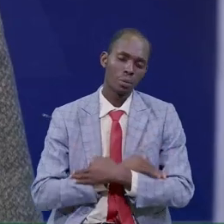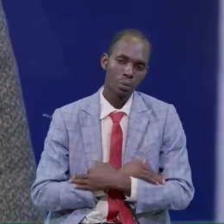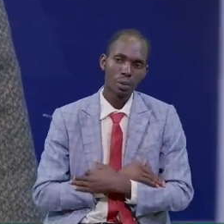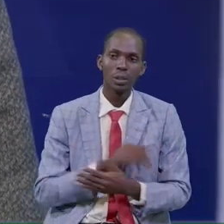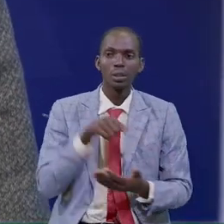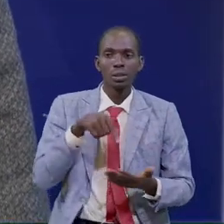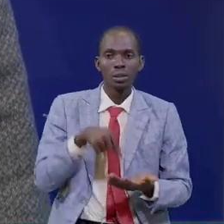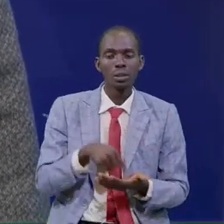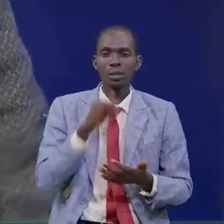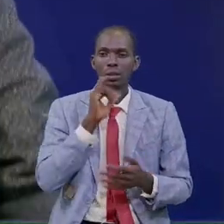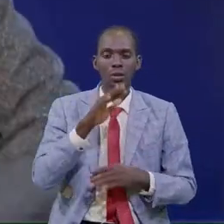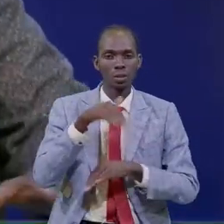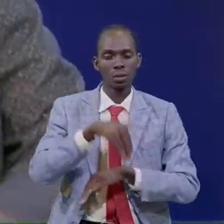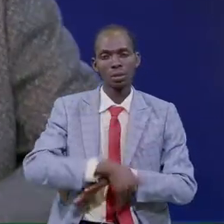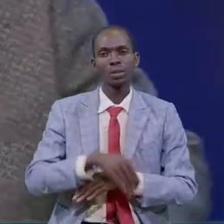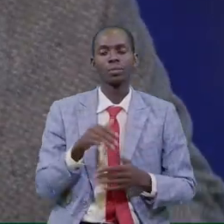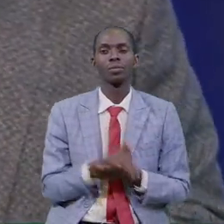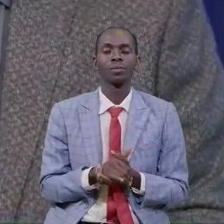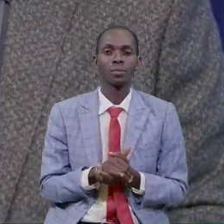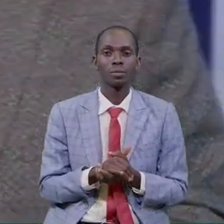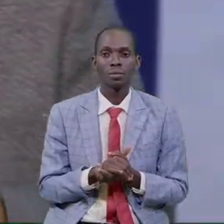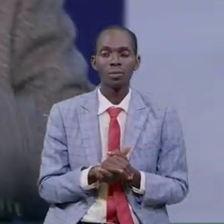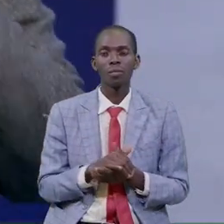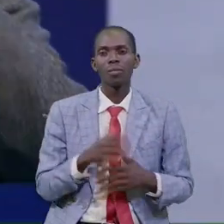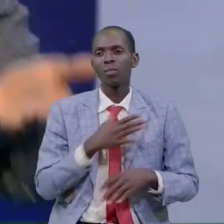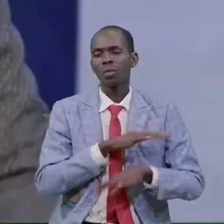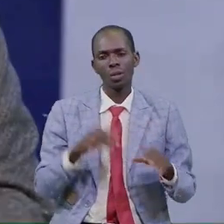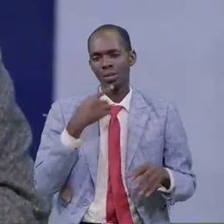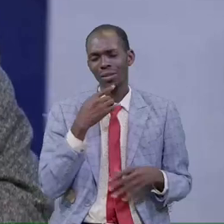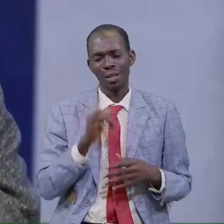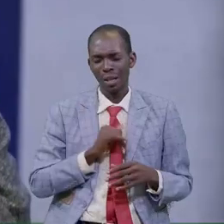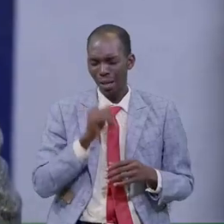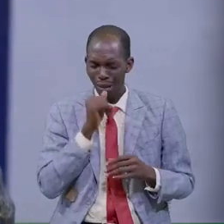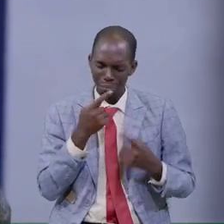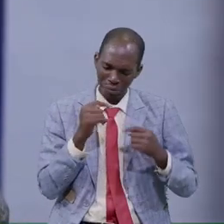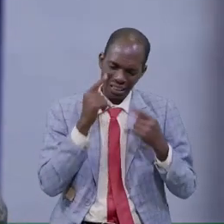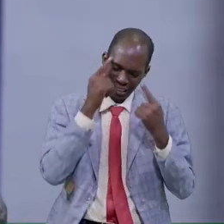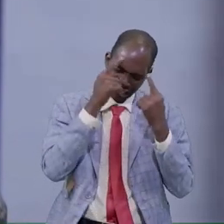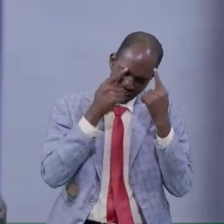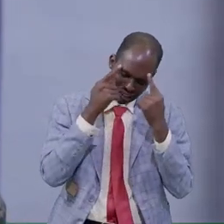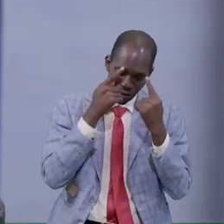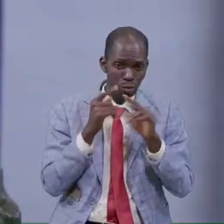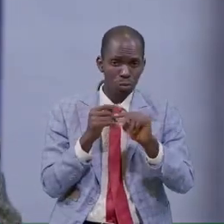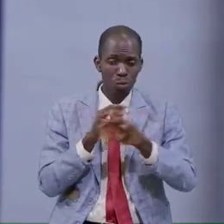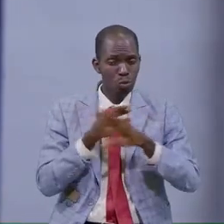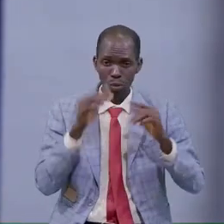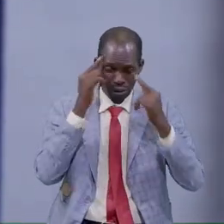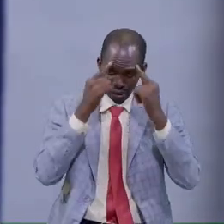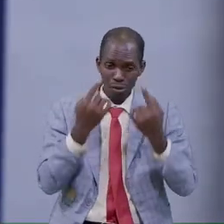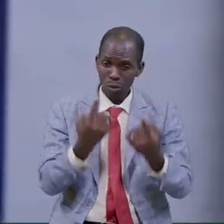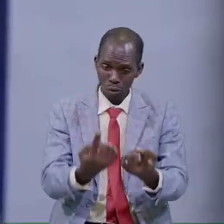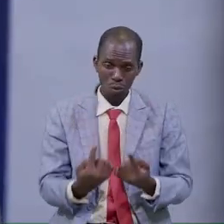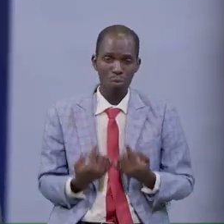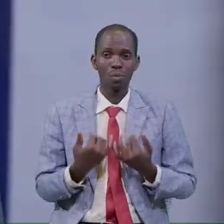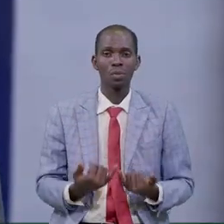For you. Le Seigneur vous attend. Don't say I'm thinking about pas it. Non, just come. J'y pense. Il faut venir. Raise up that hand